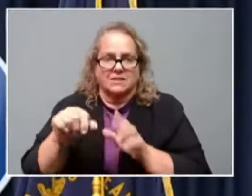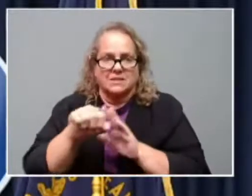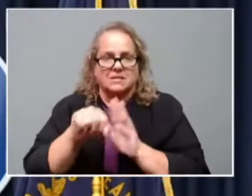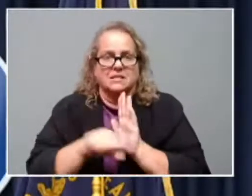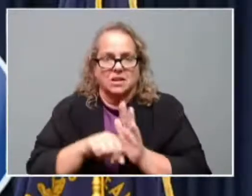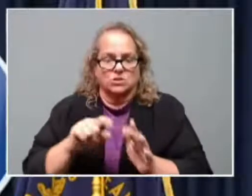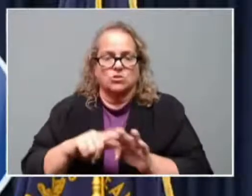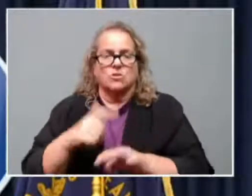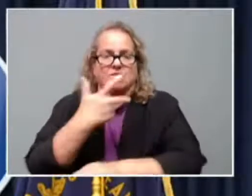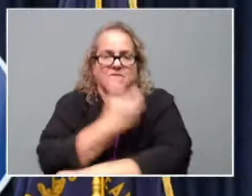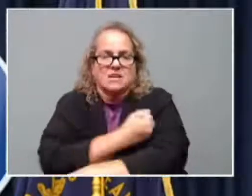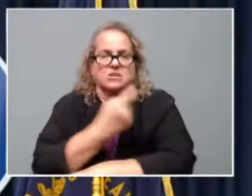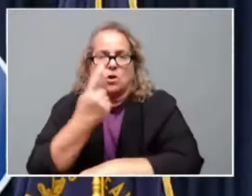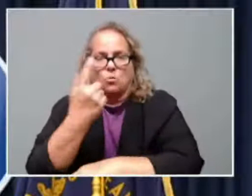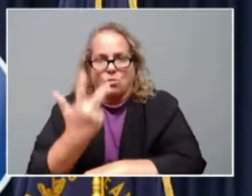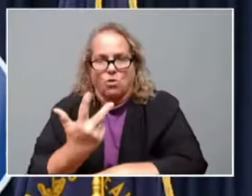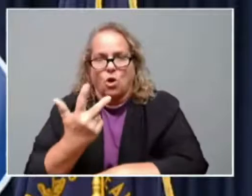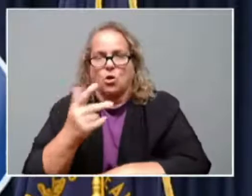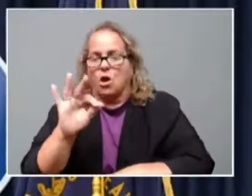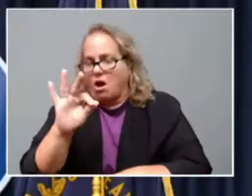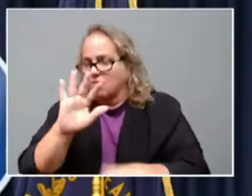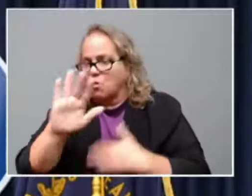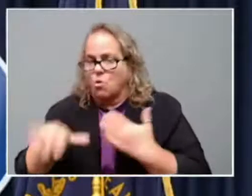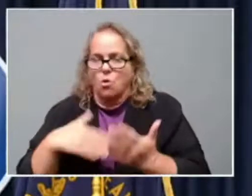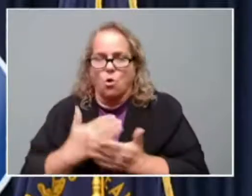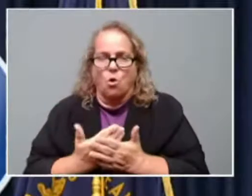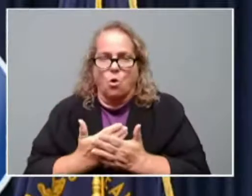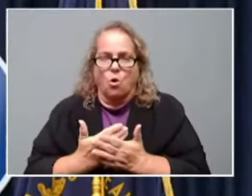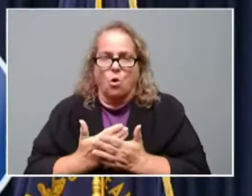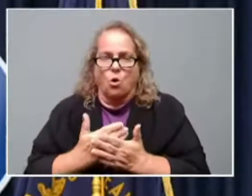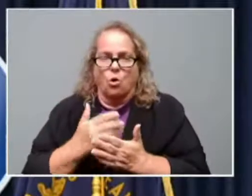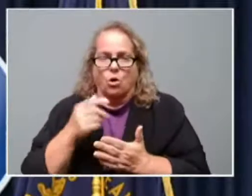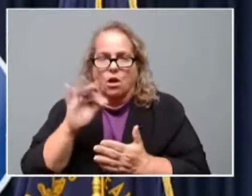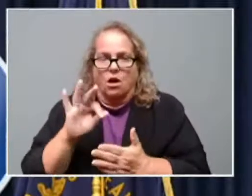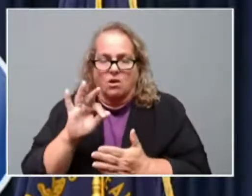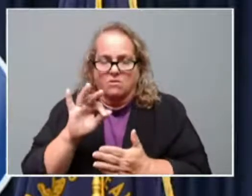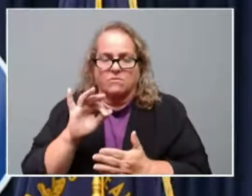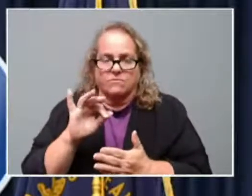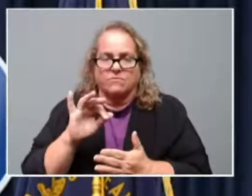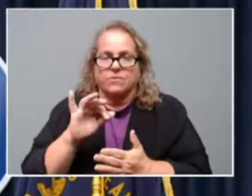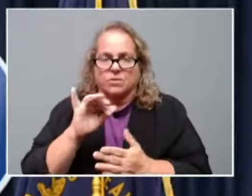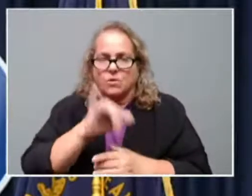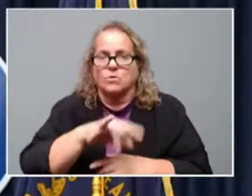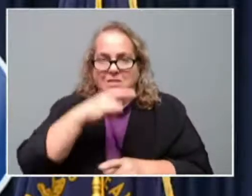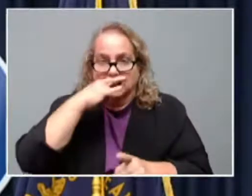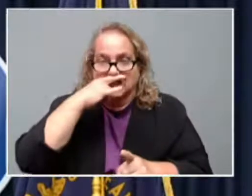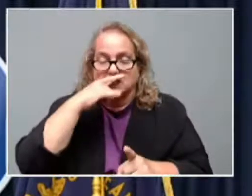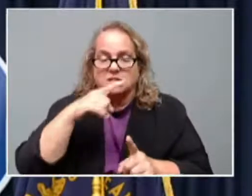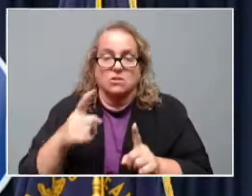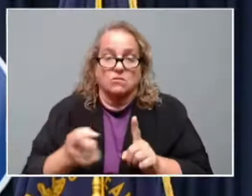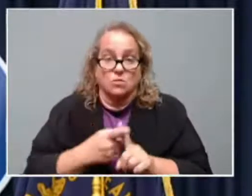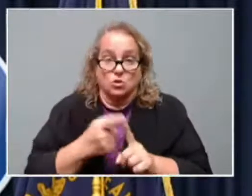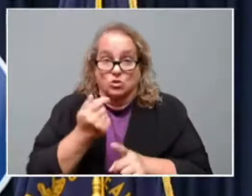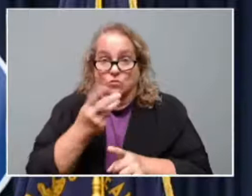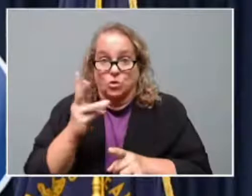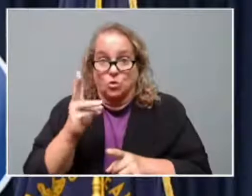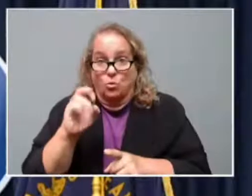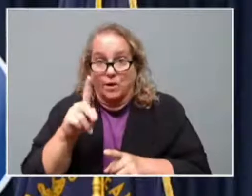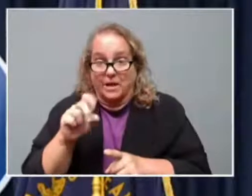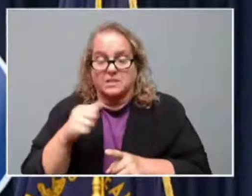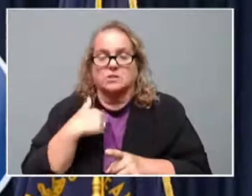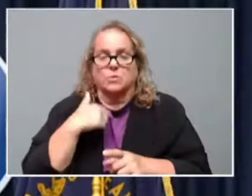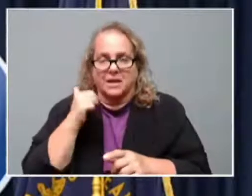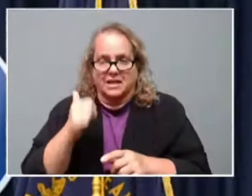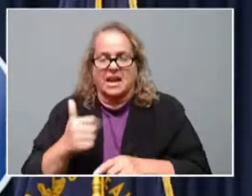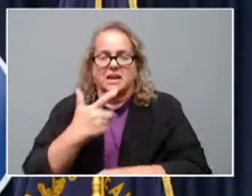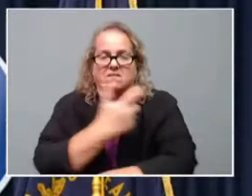population, right, on day 1. Within the first couple weeks, we will have enough to vaccinate half